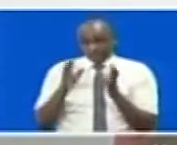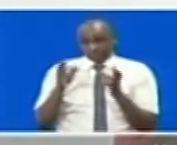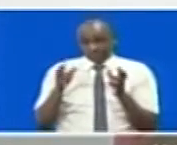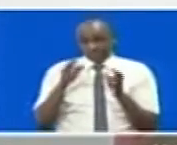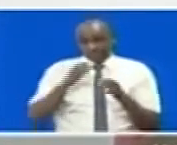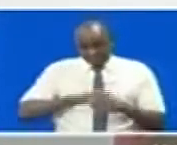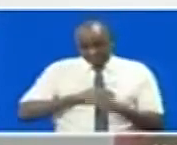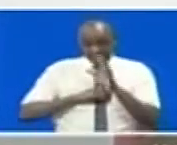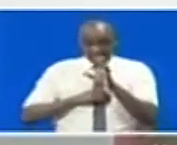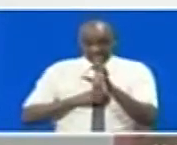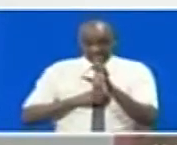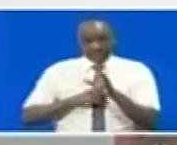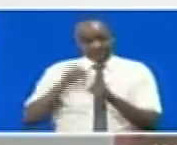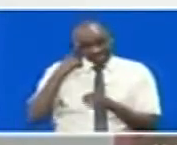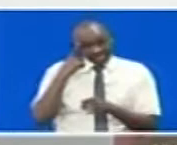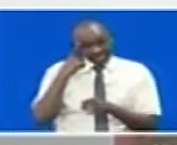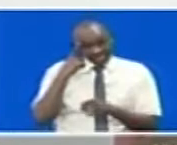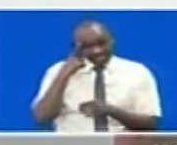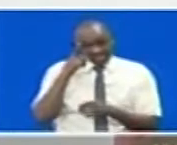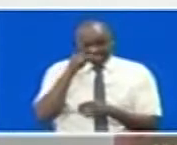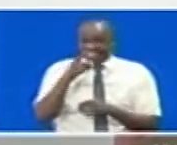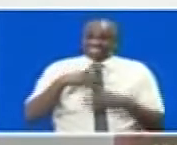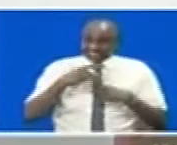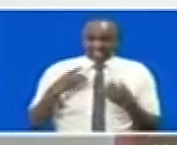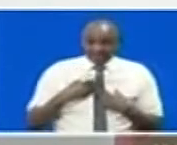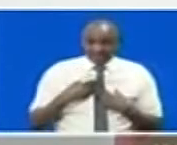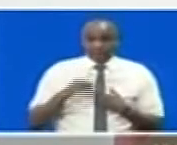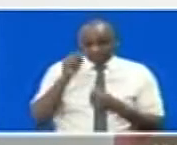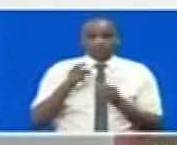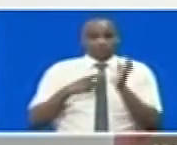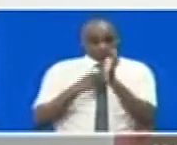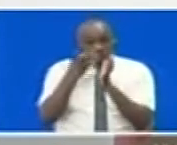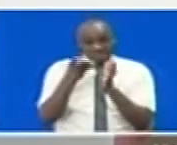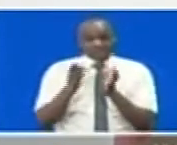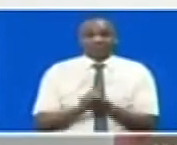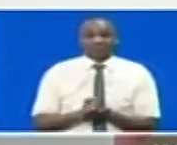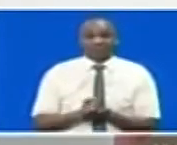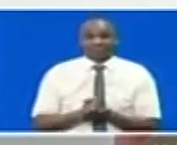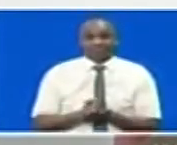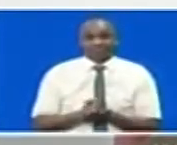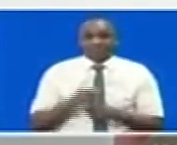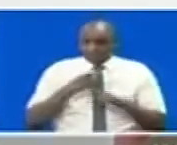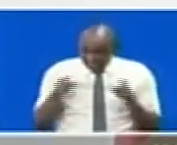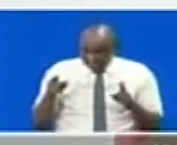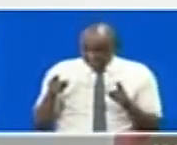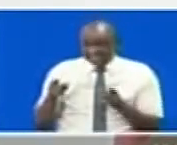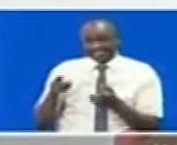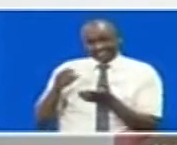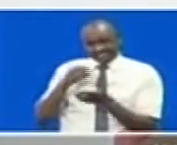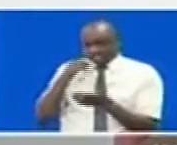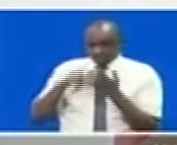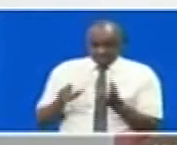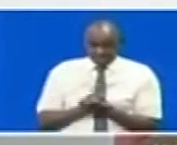bear with me, because I think I find this rather interesting. We'll have it on our screens in just a moment. But the section of that act